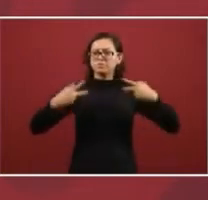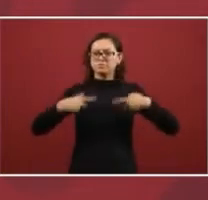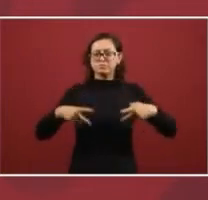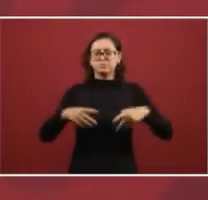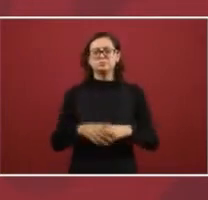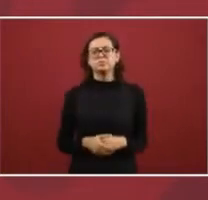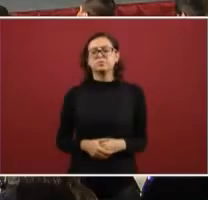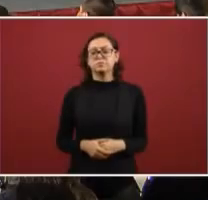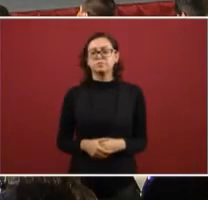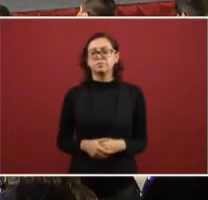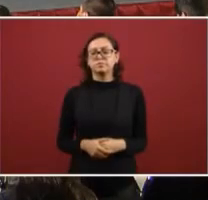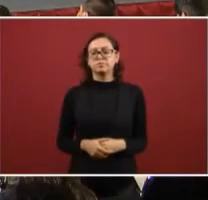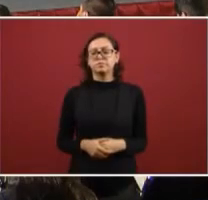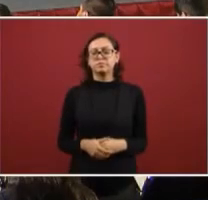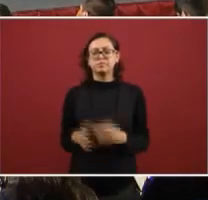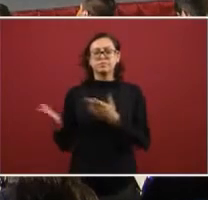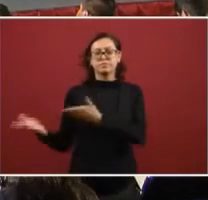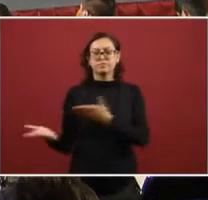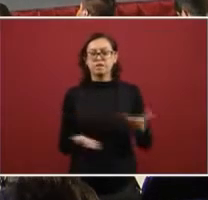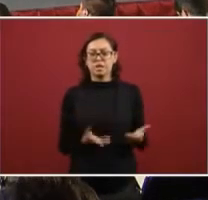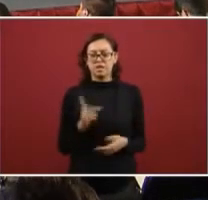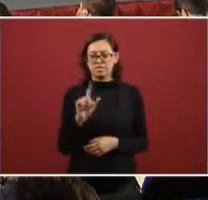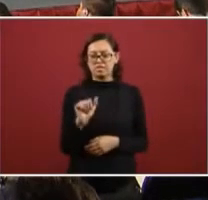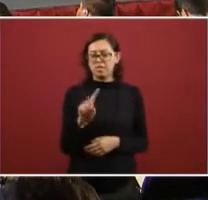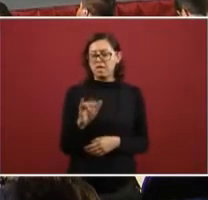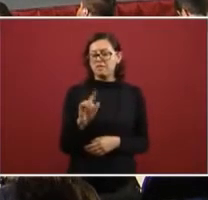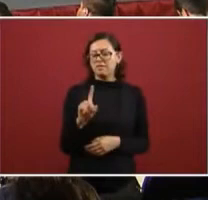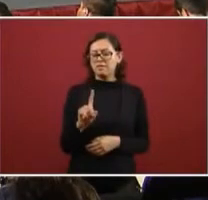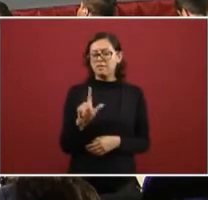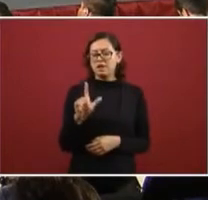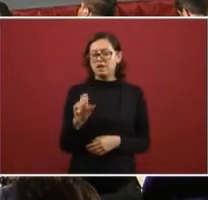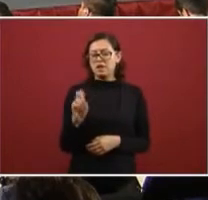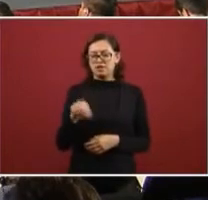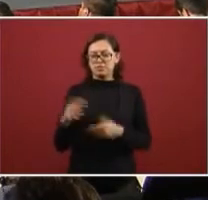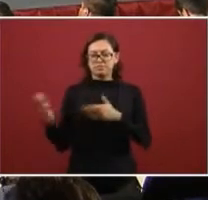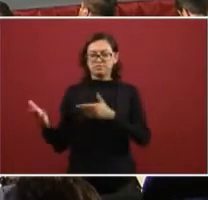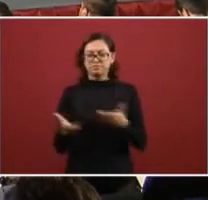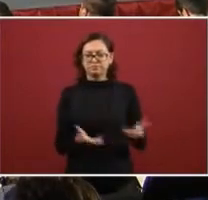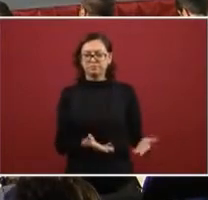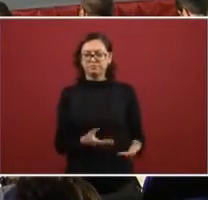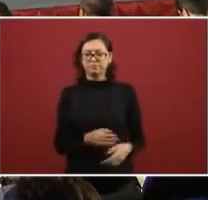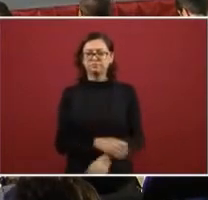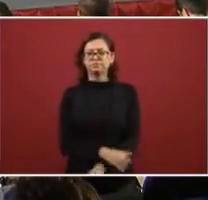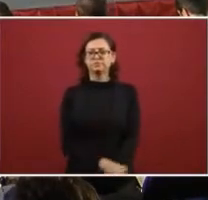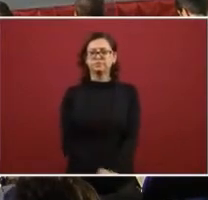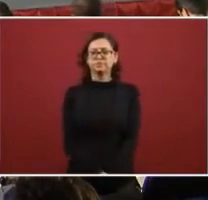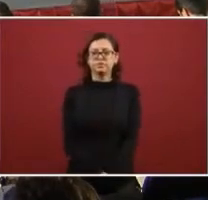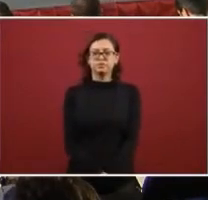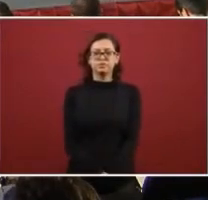the citizens. So now we're going to give the opportunity to talk to David.